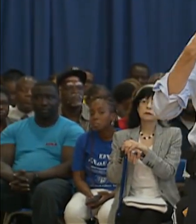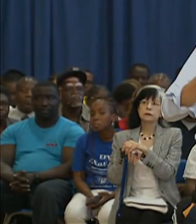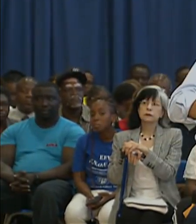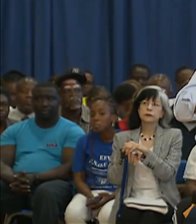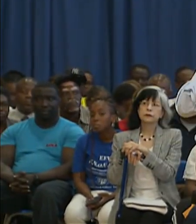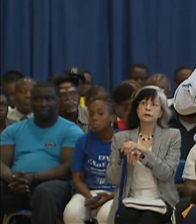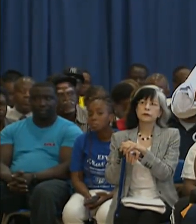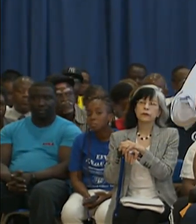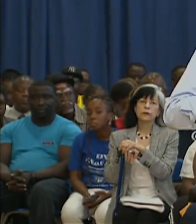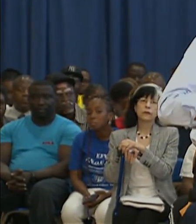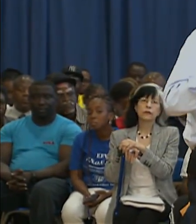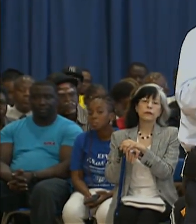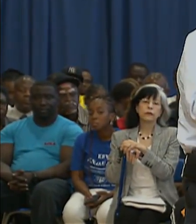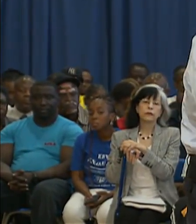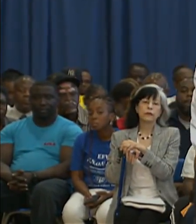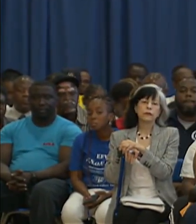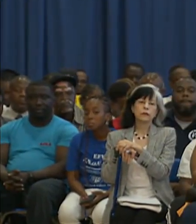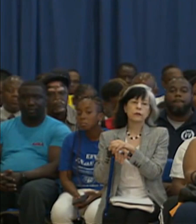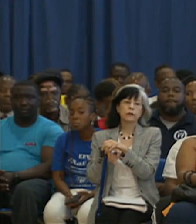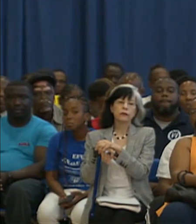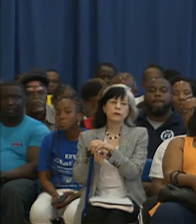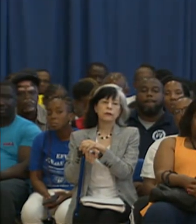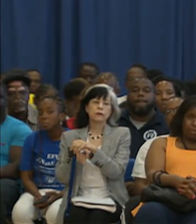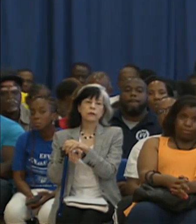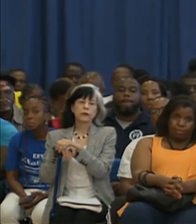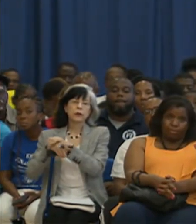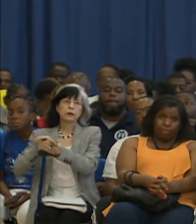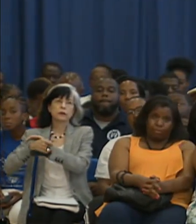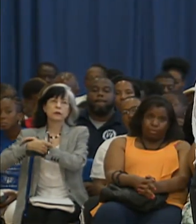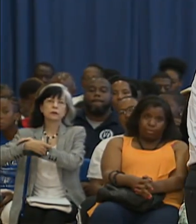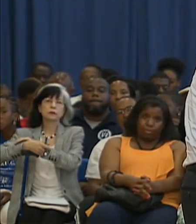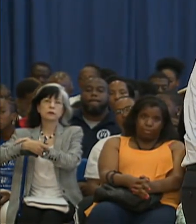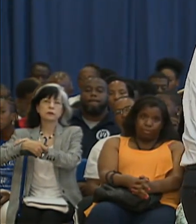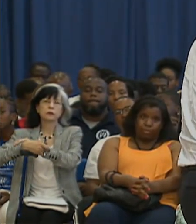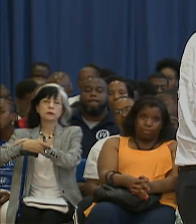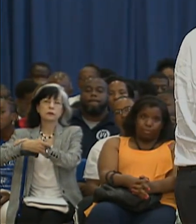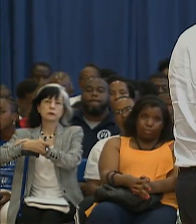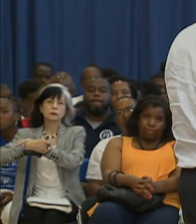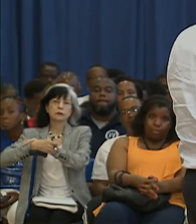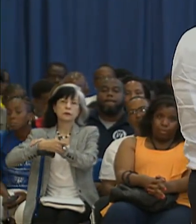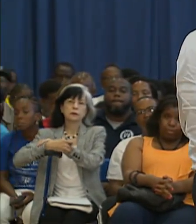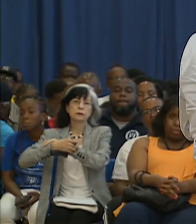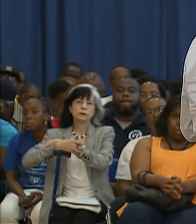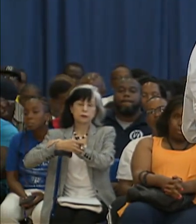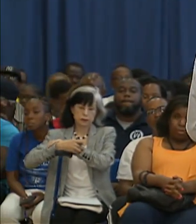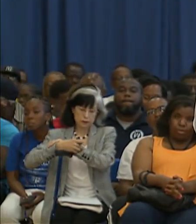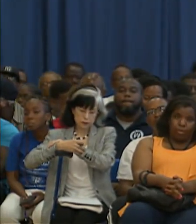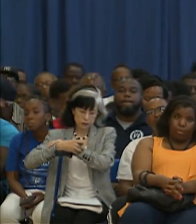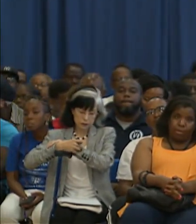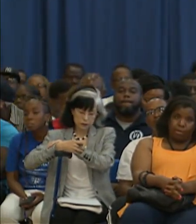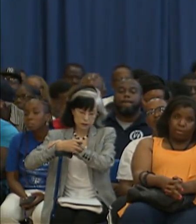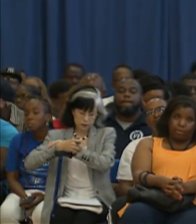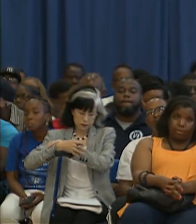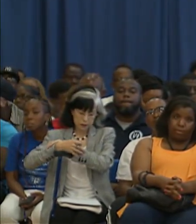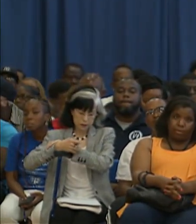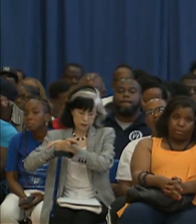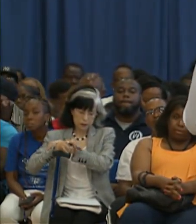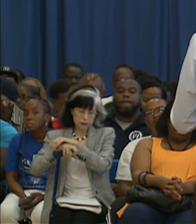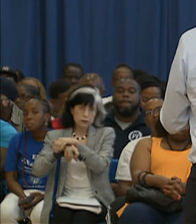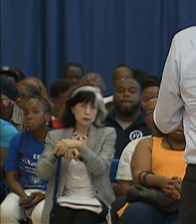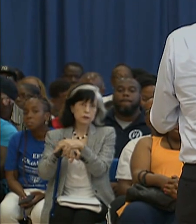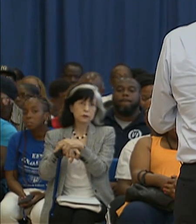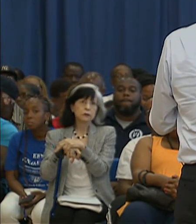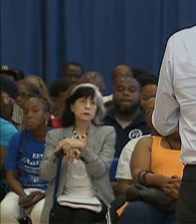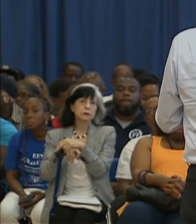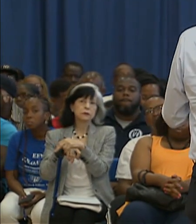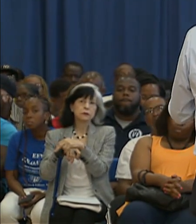the young people whose lives really need that summer job, for whom it would really be a change and a support that they're getting those jobs, and I